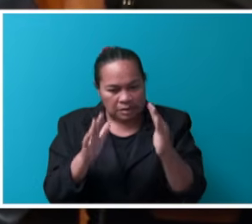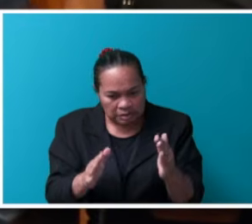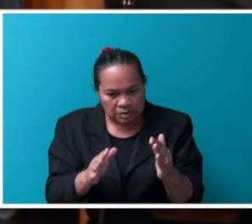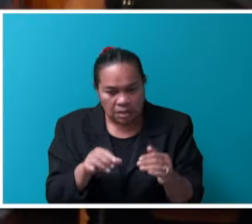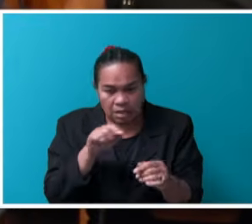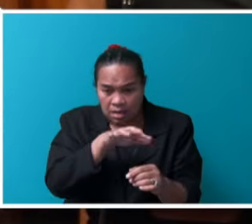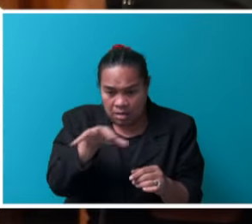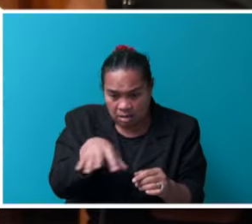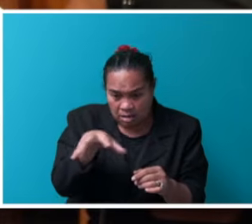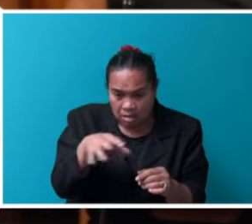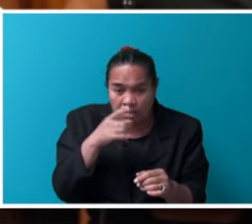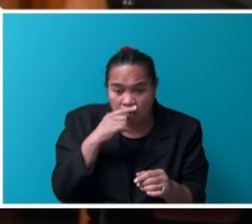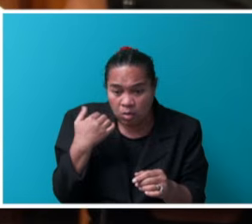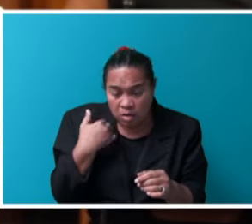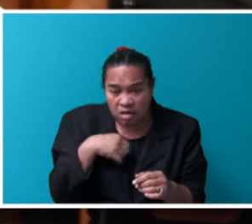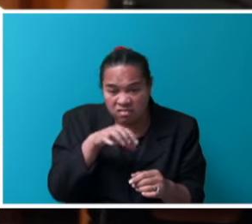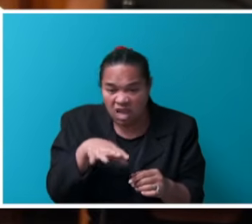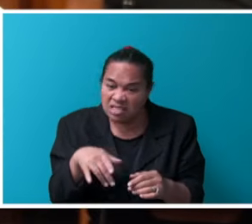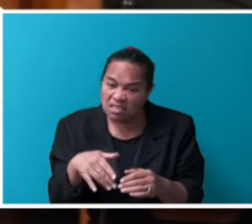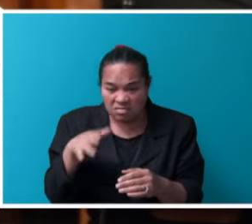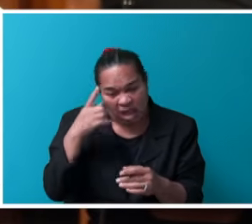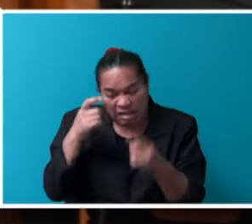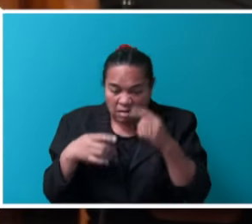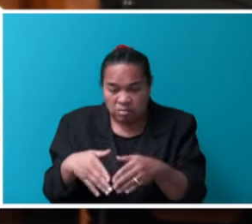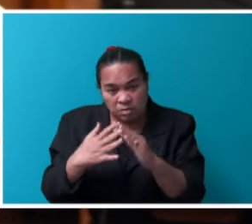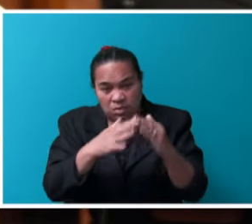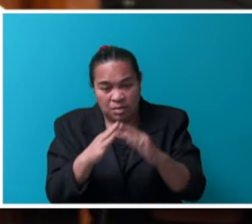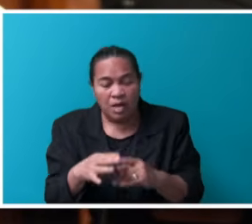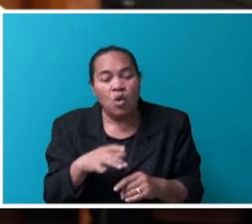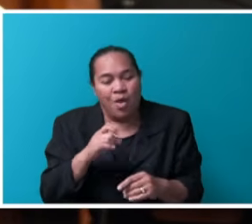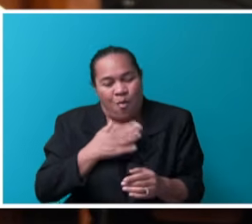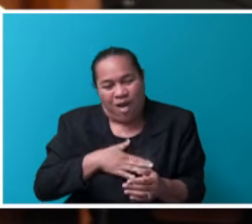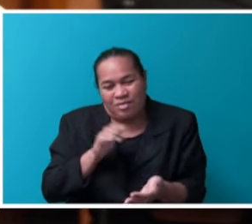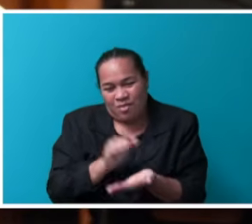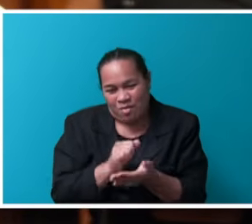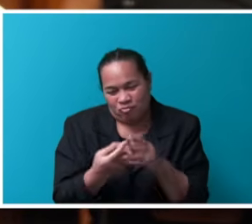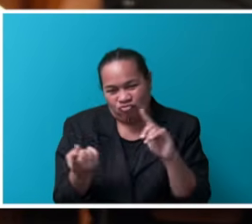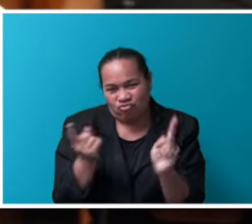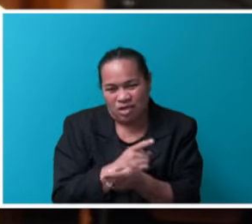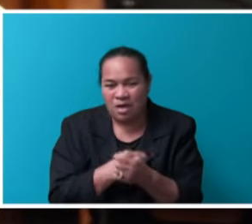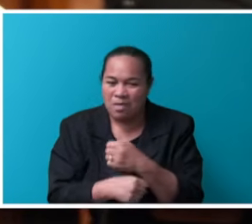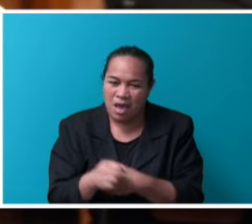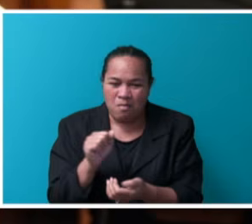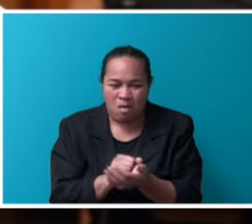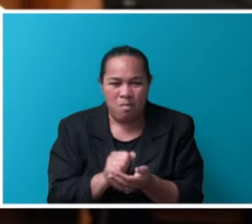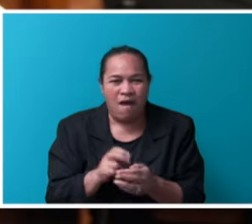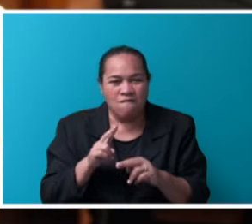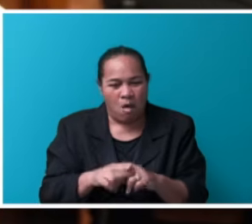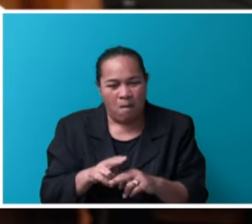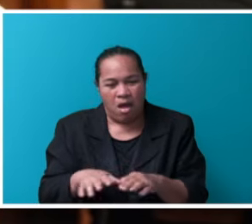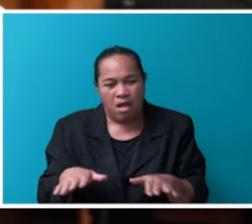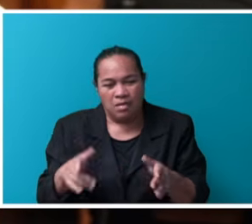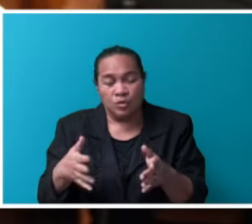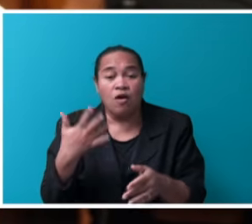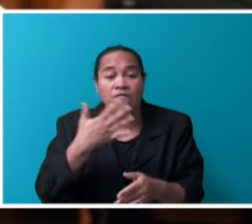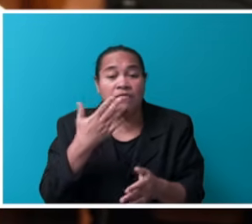an issuance of proper lease titles and appropriate facilities and services. Around 15 million is provided for the formalization